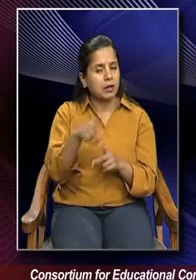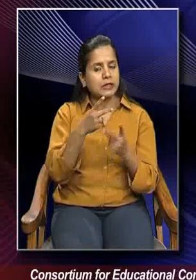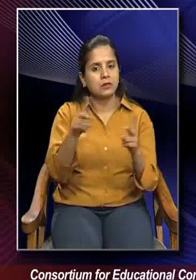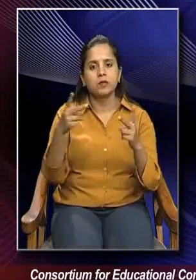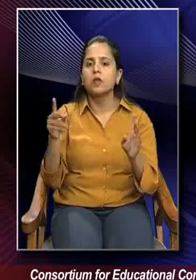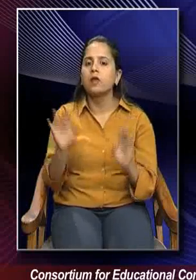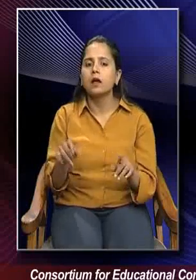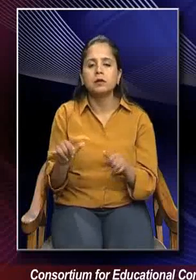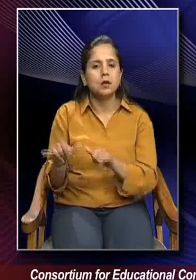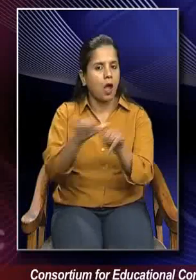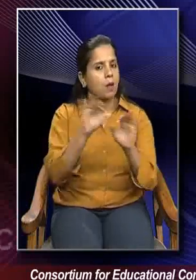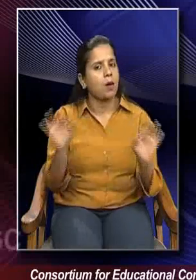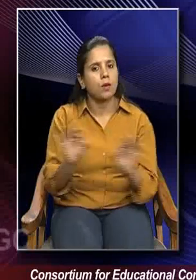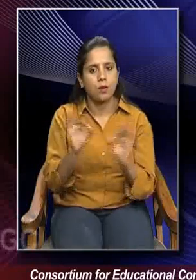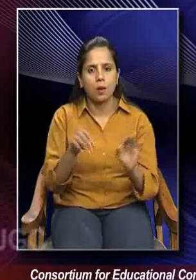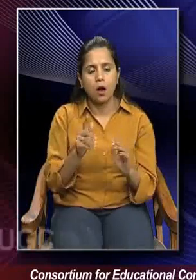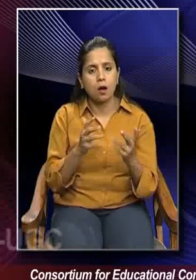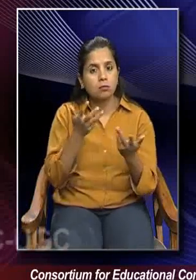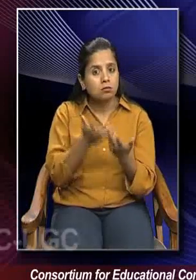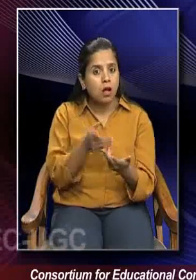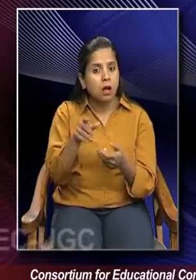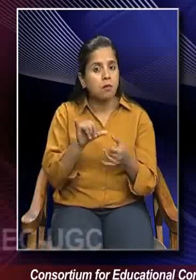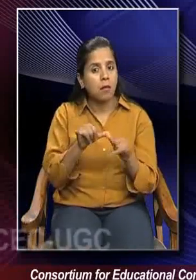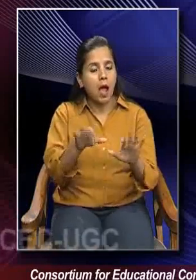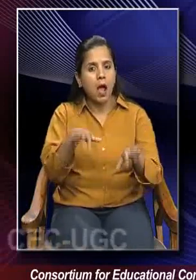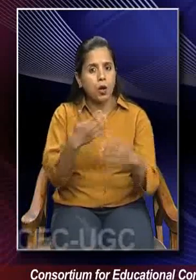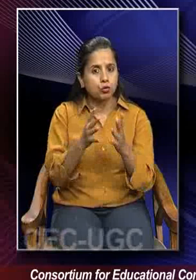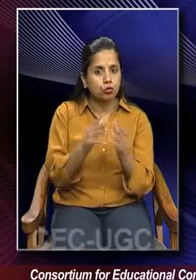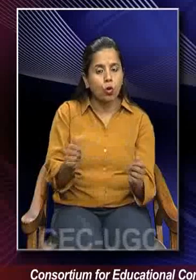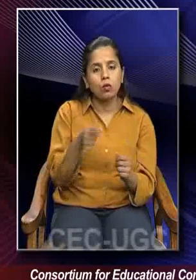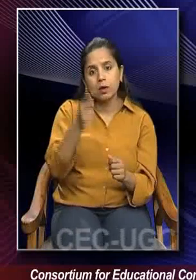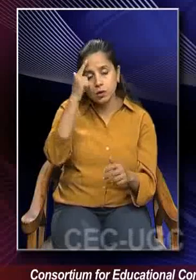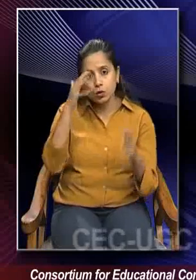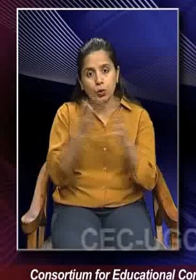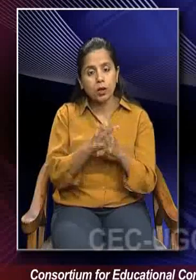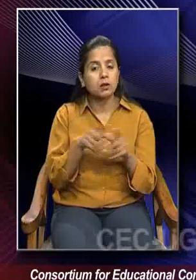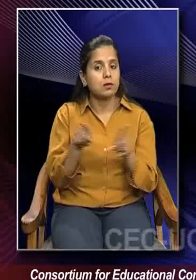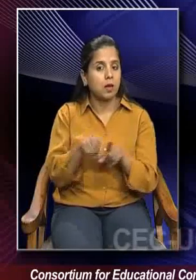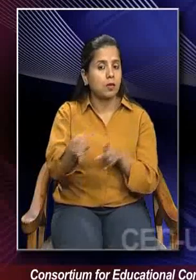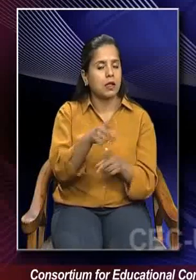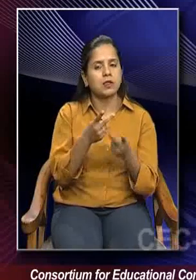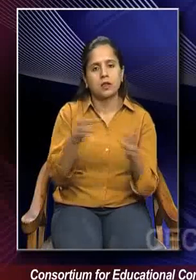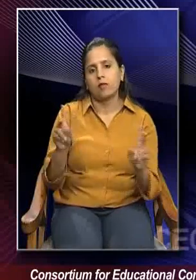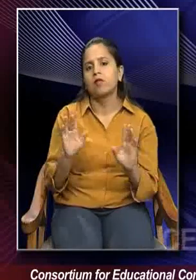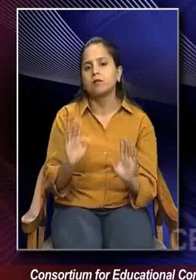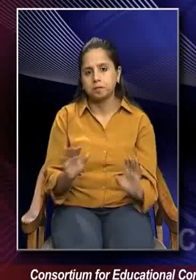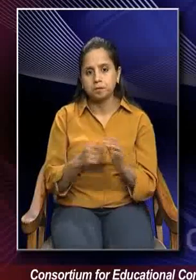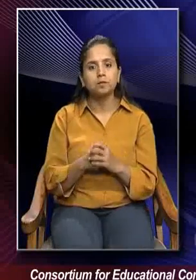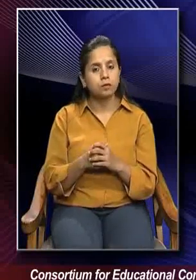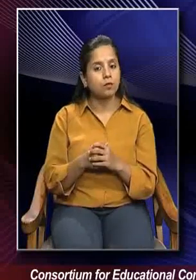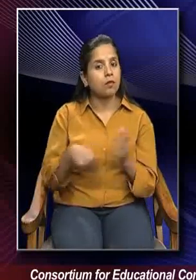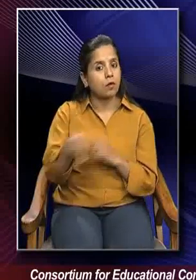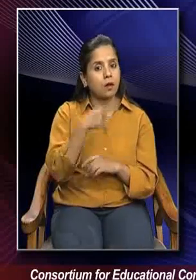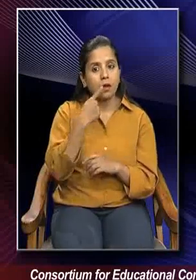different. The coping mechanisms of stress is also different. It